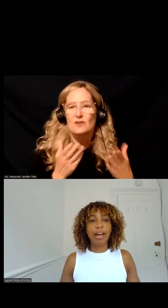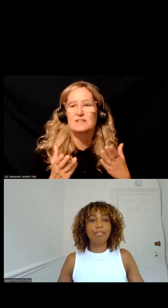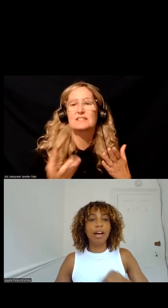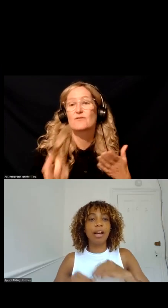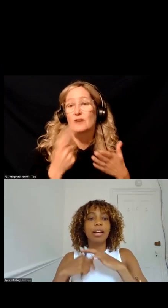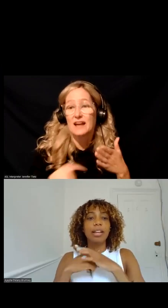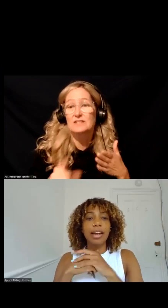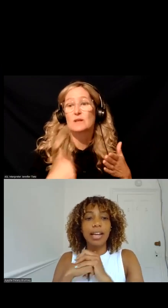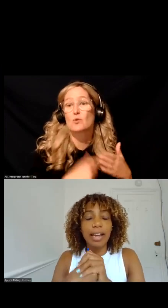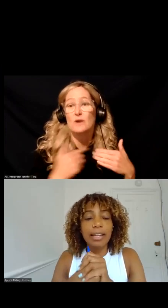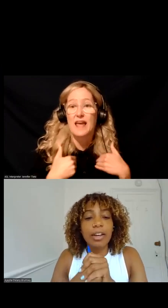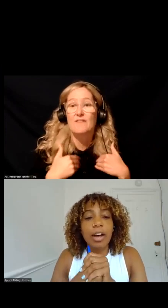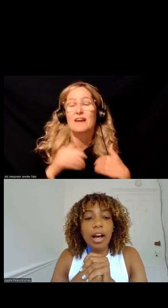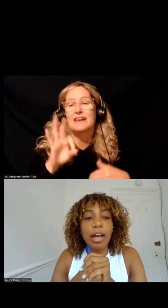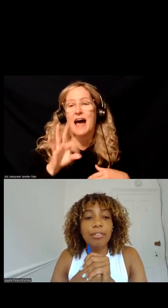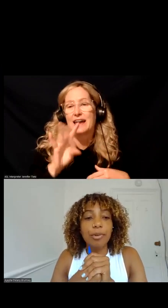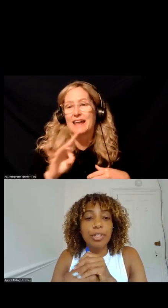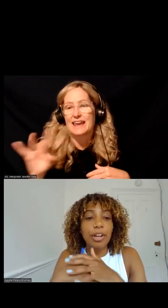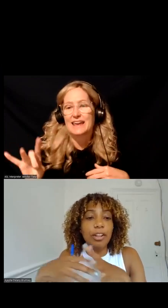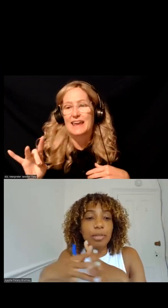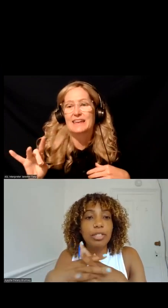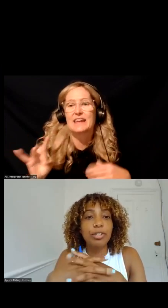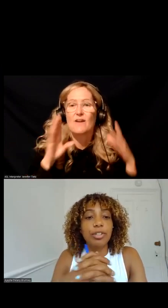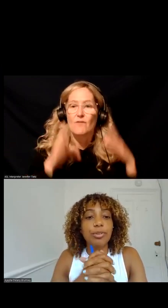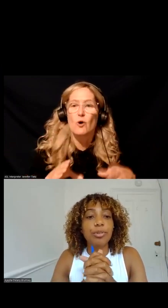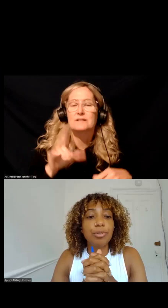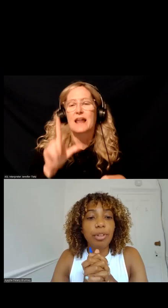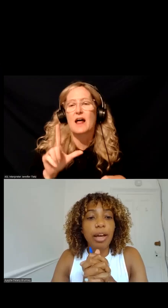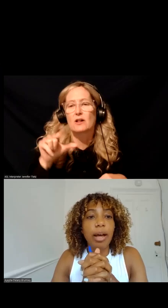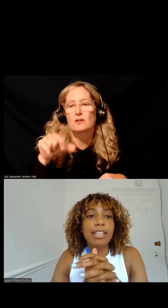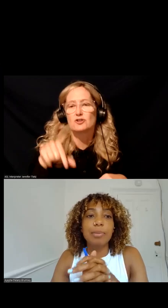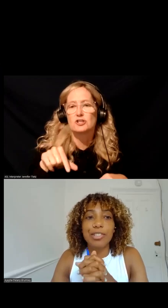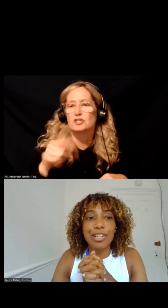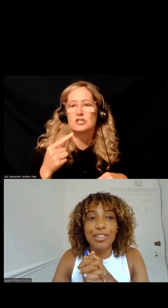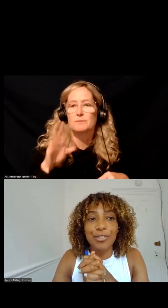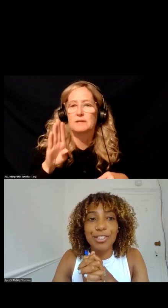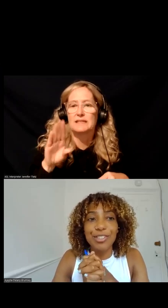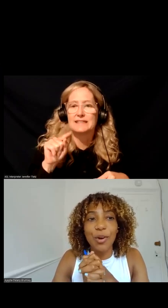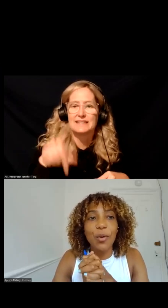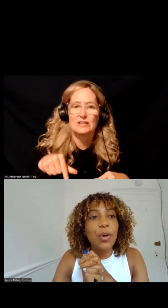we have 988 and a focus on LGBTQ youth and